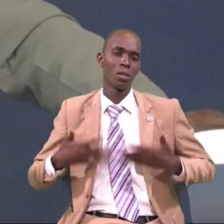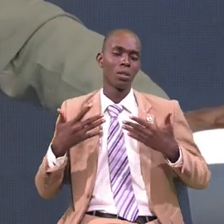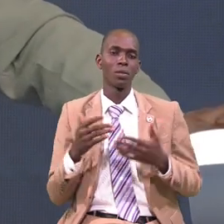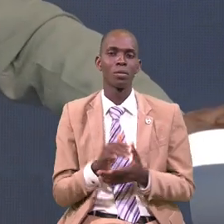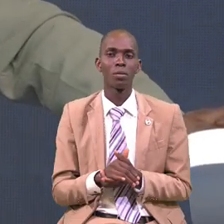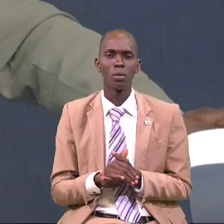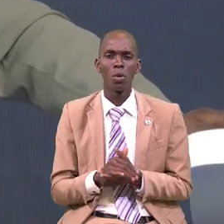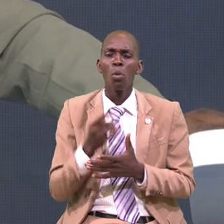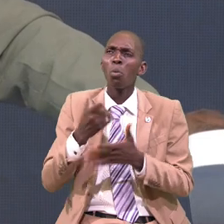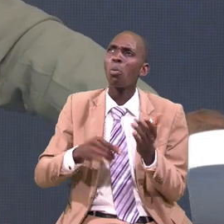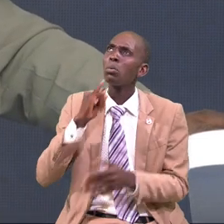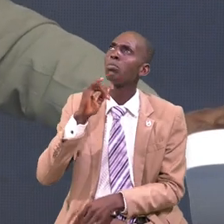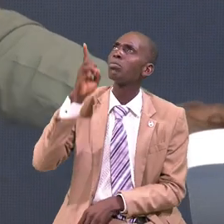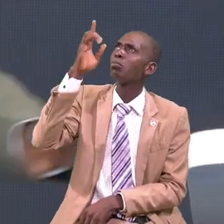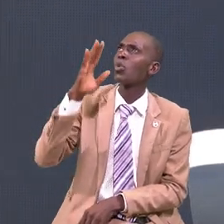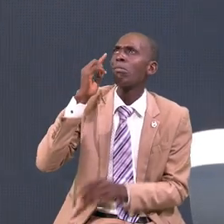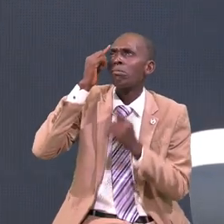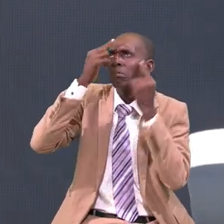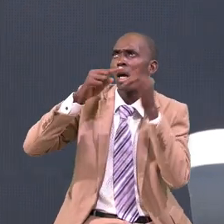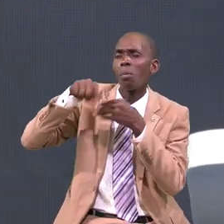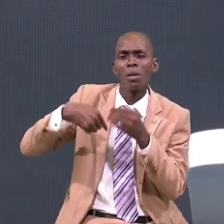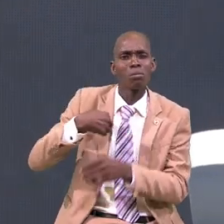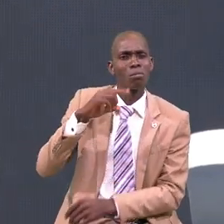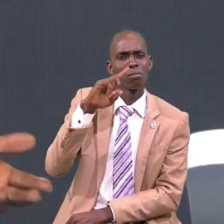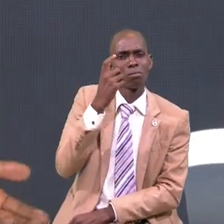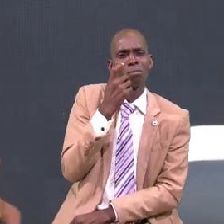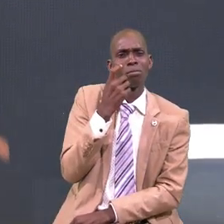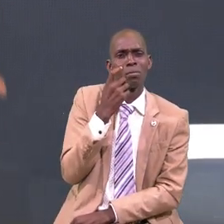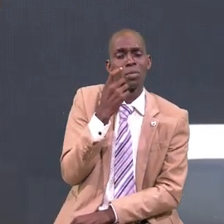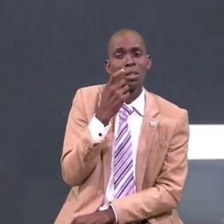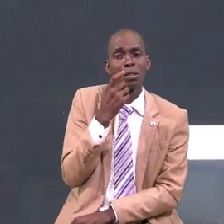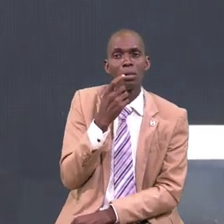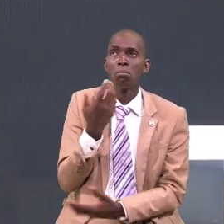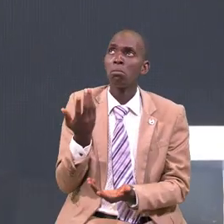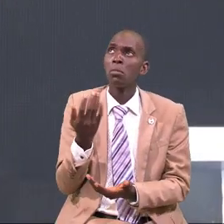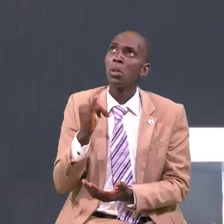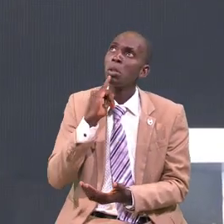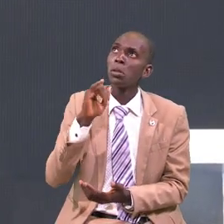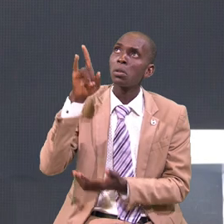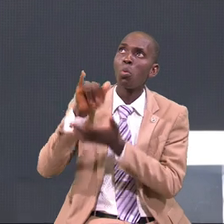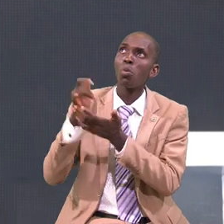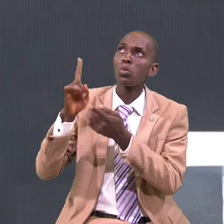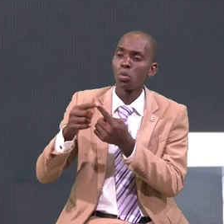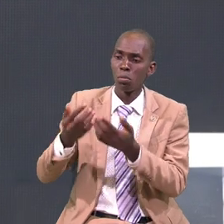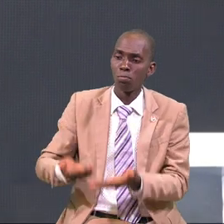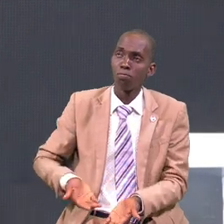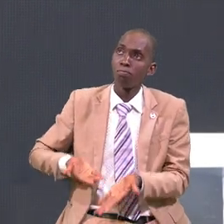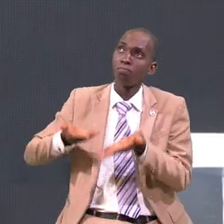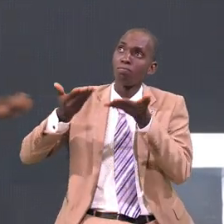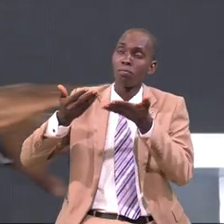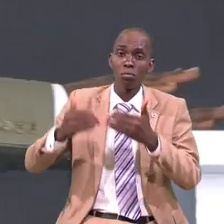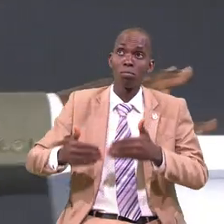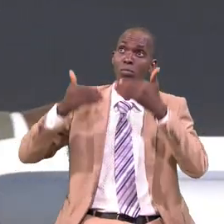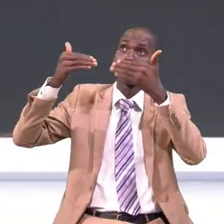What thought is God thinking about me? Is it to promote me to the highest level on